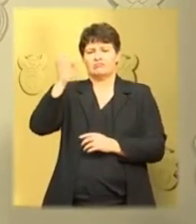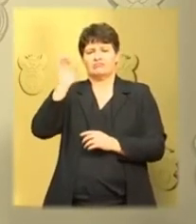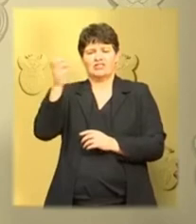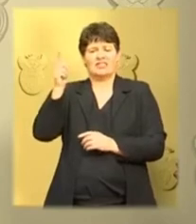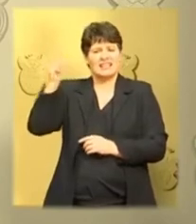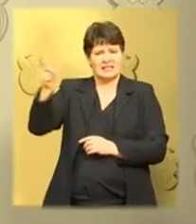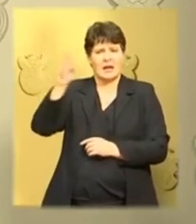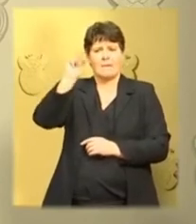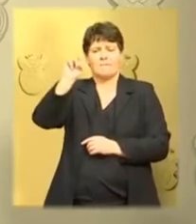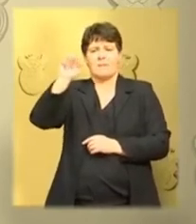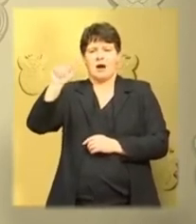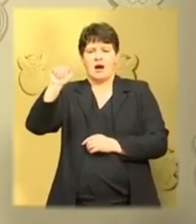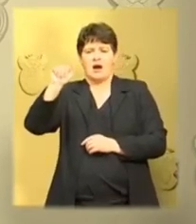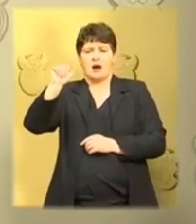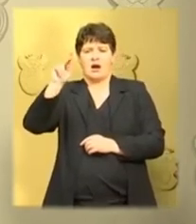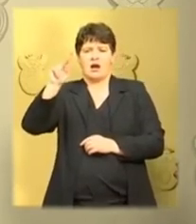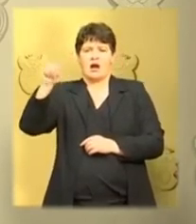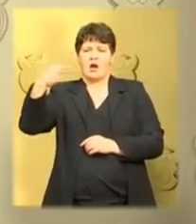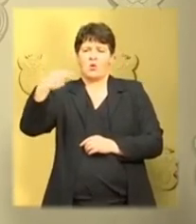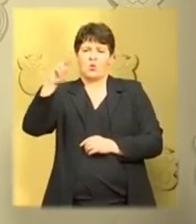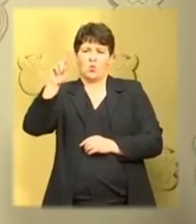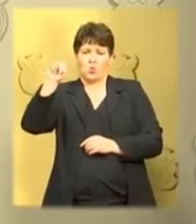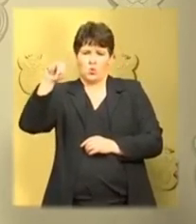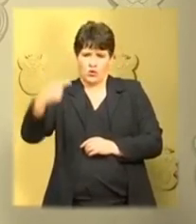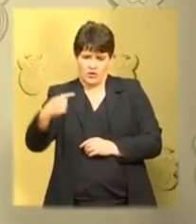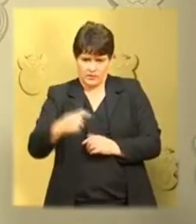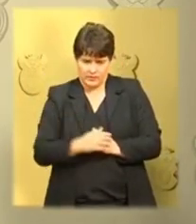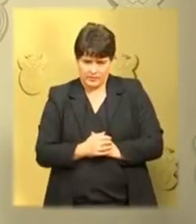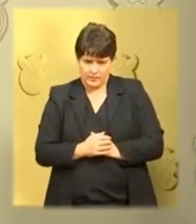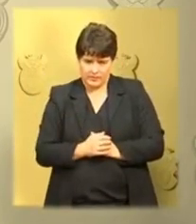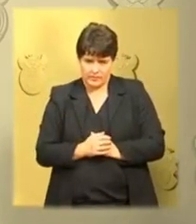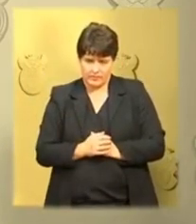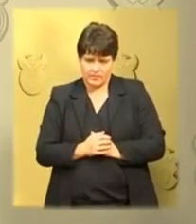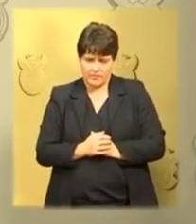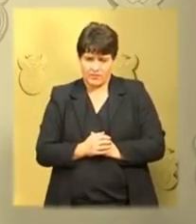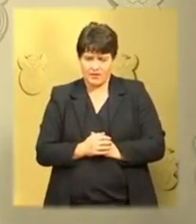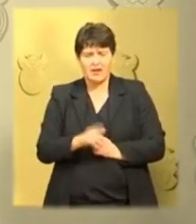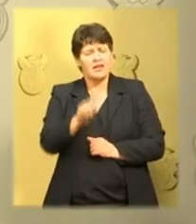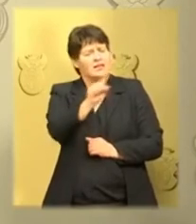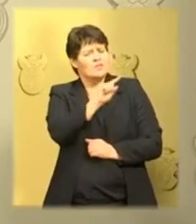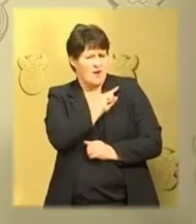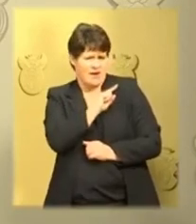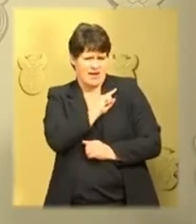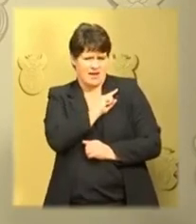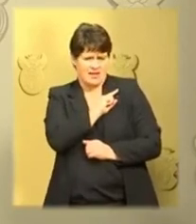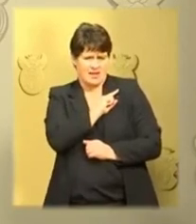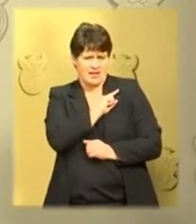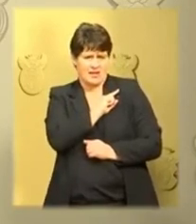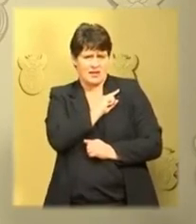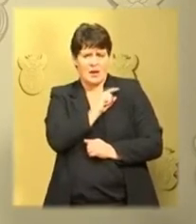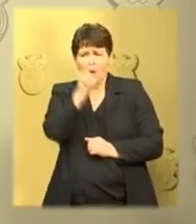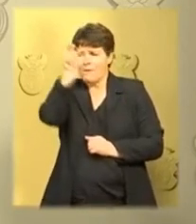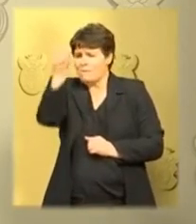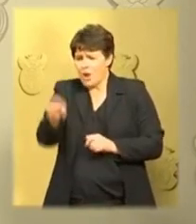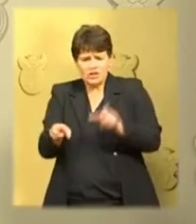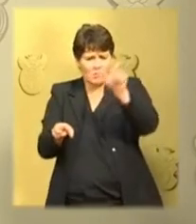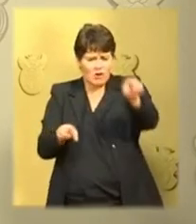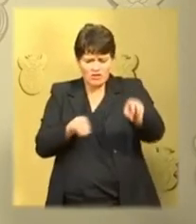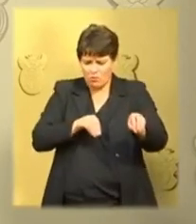It is therefore essential that we do everything in our means to restrict the movement of